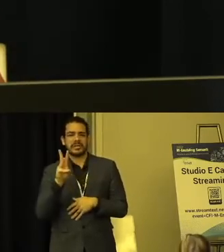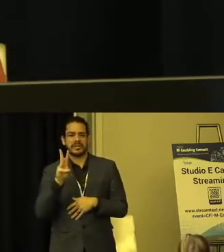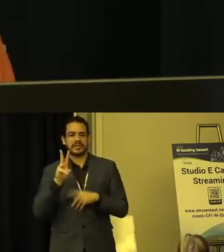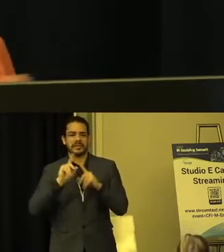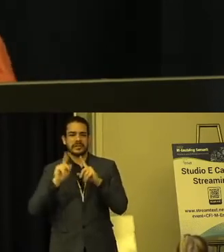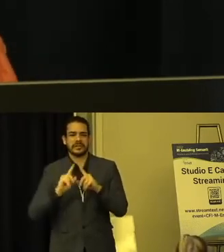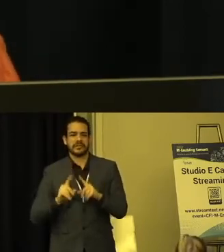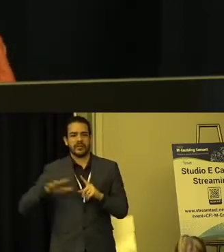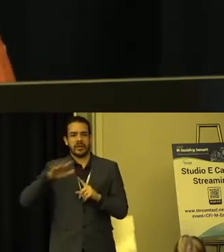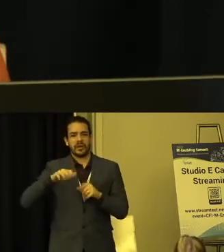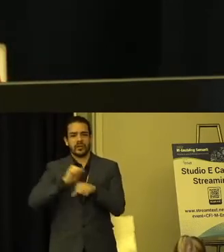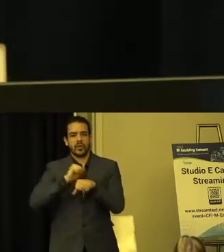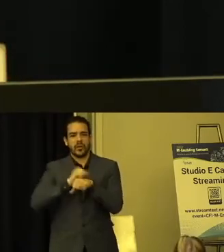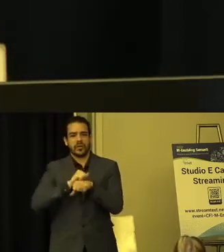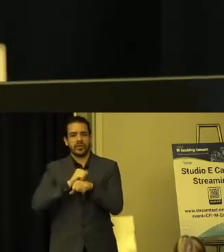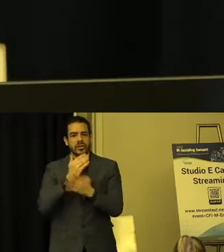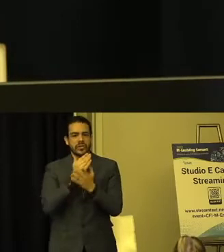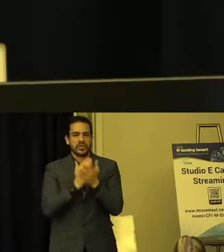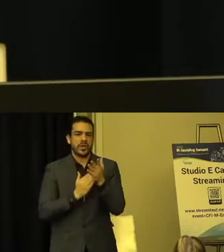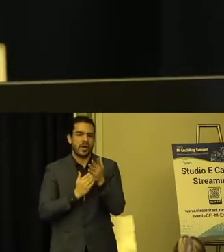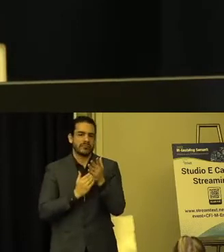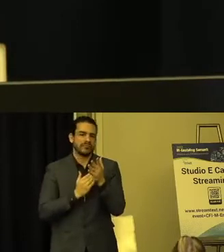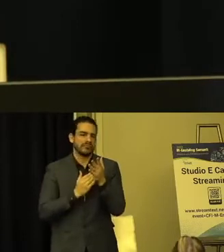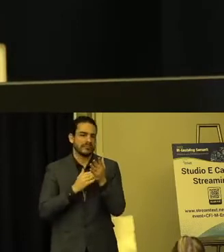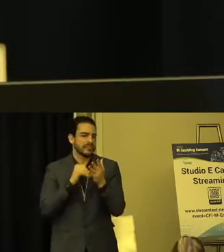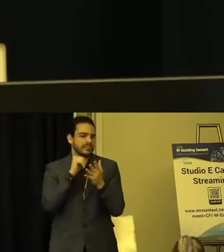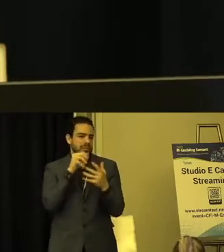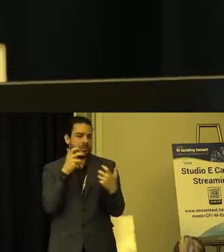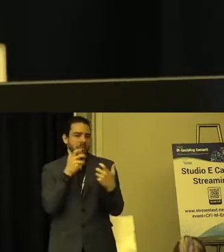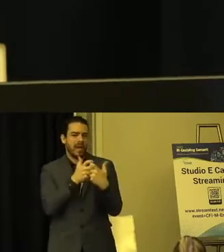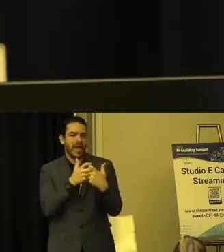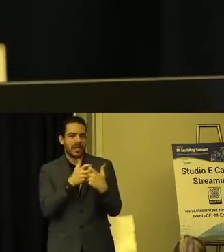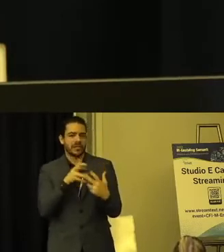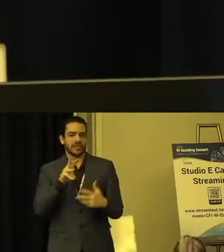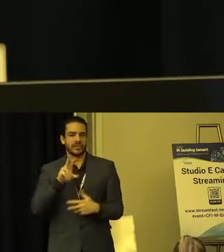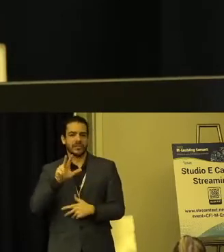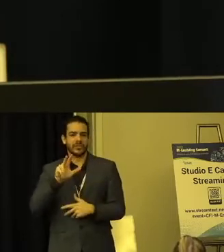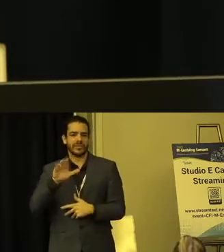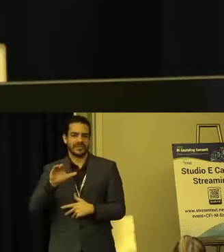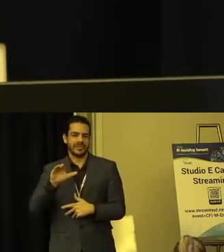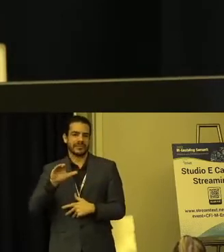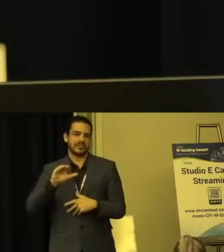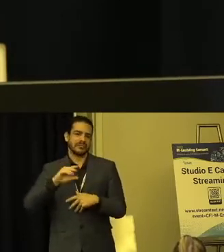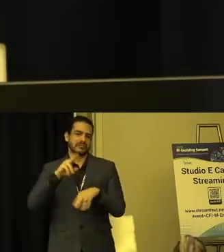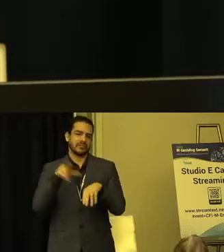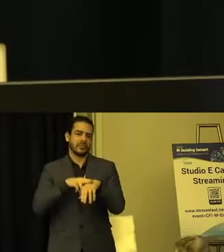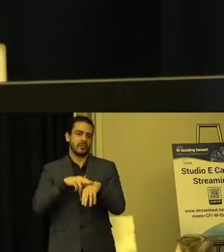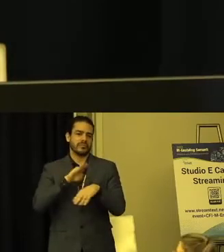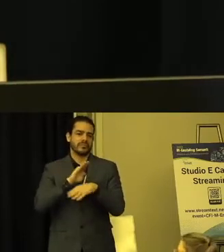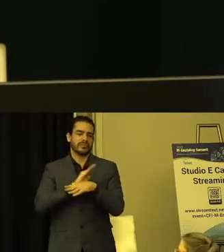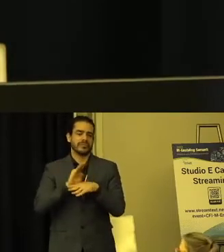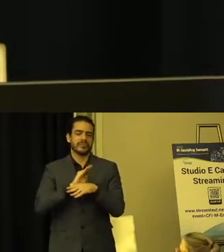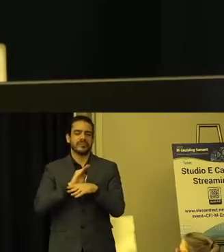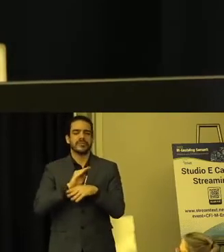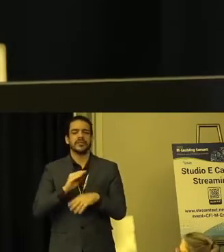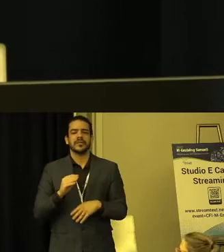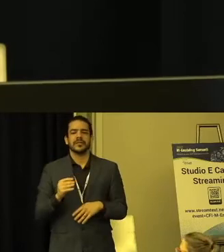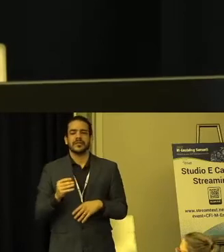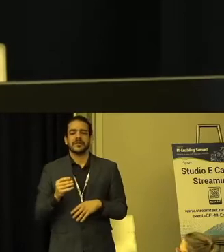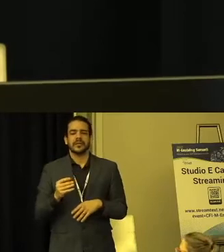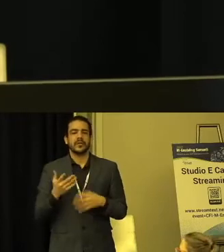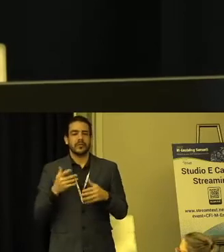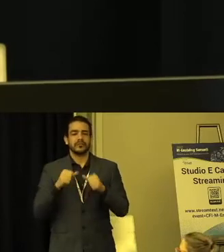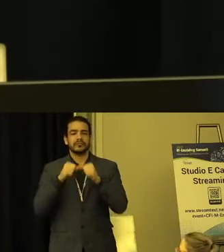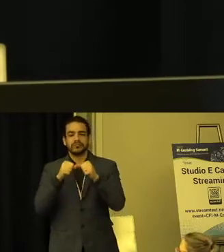some of which went beyond W3C's regular business. So we continued to pursue external funding and